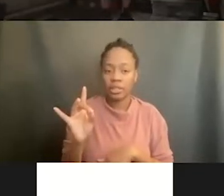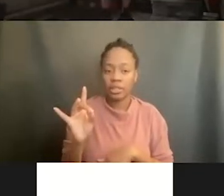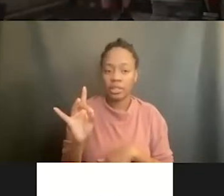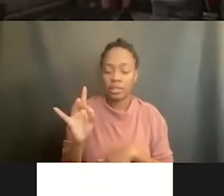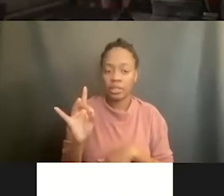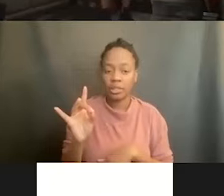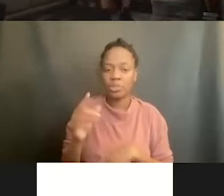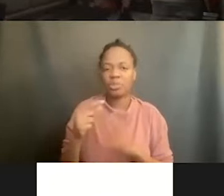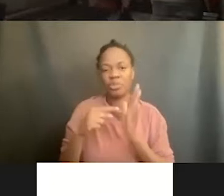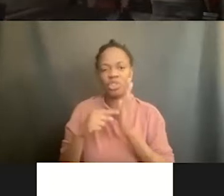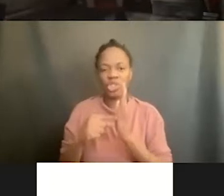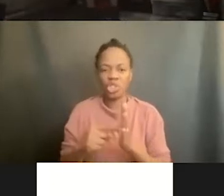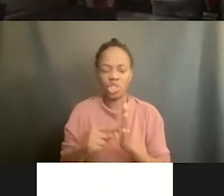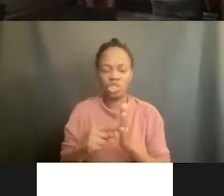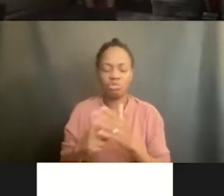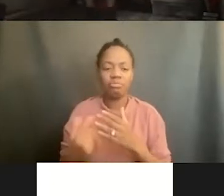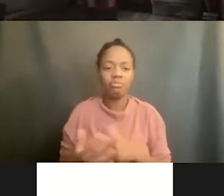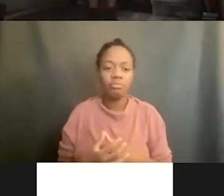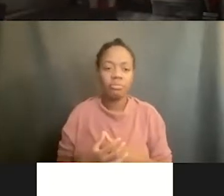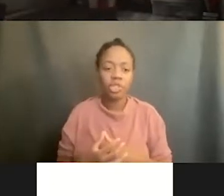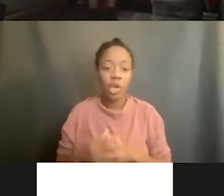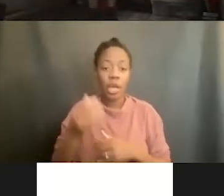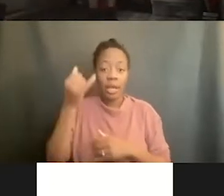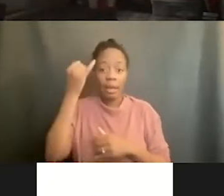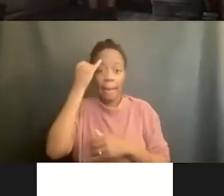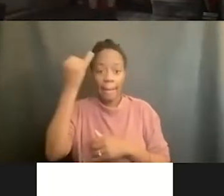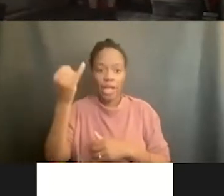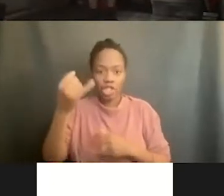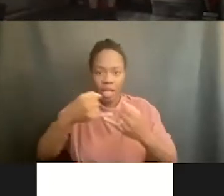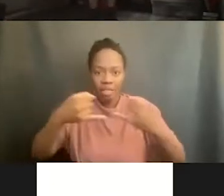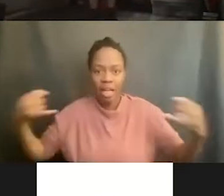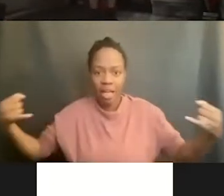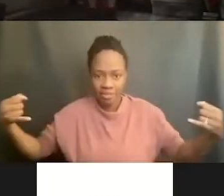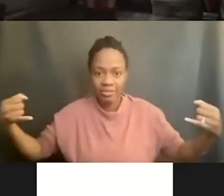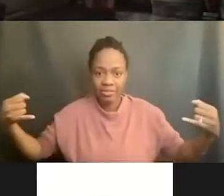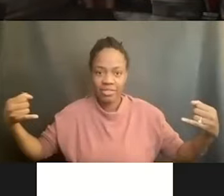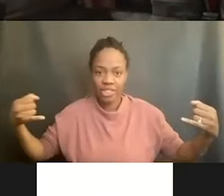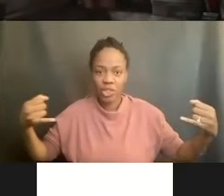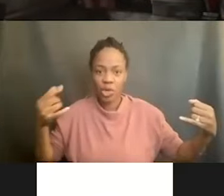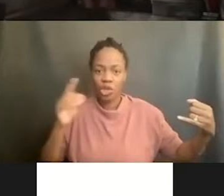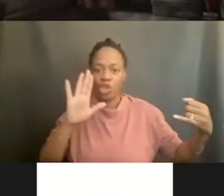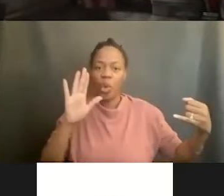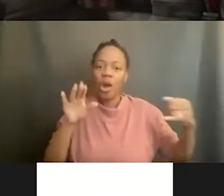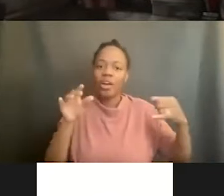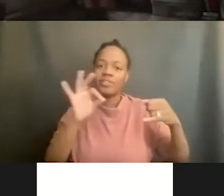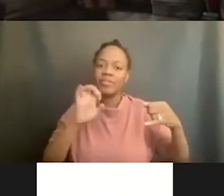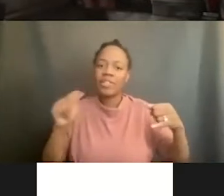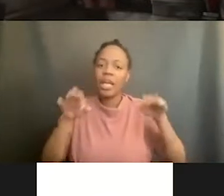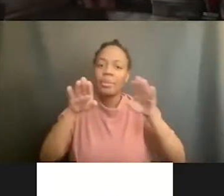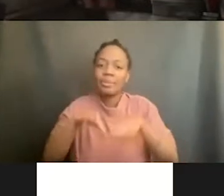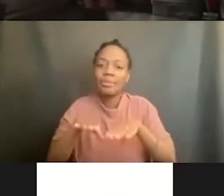Let me show you some turns. So what you guys could imagine is a line where you're stepping at. And what you're gonna do